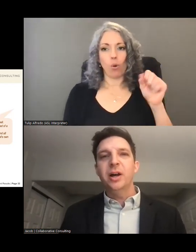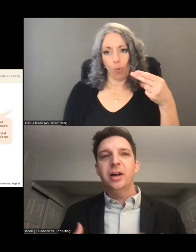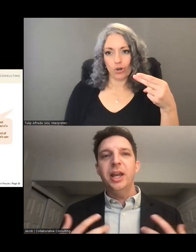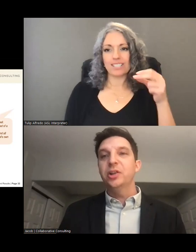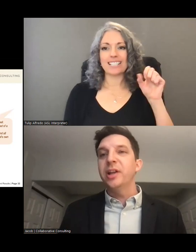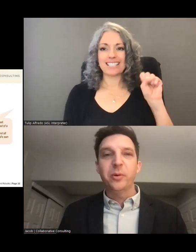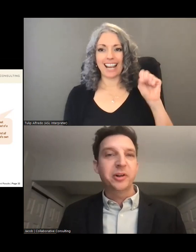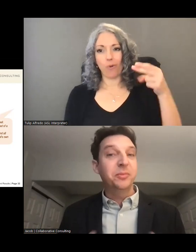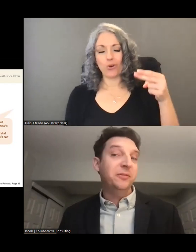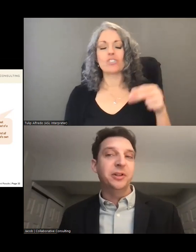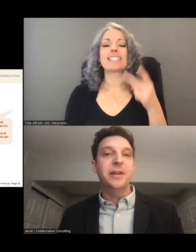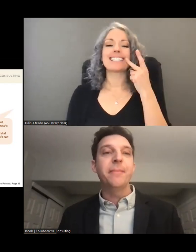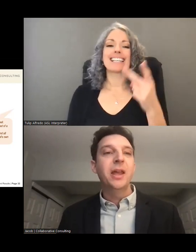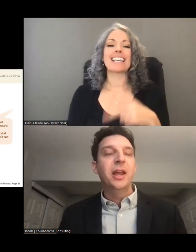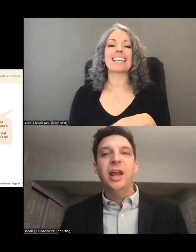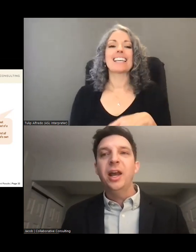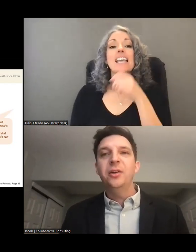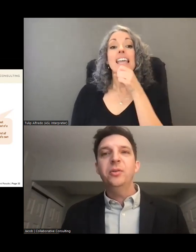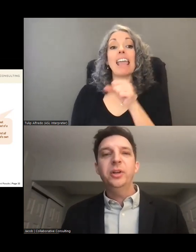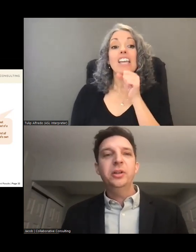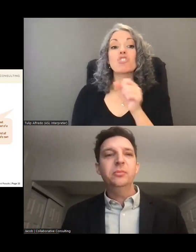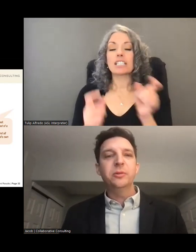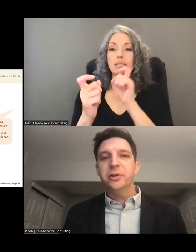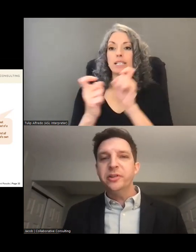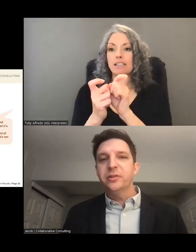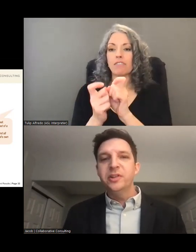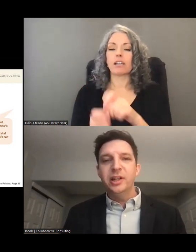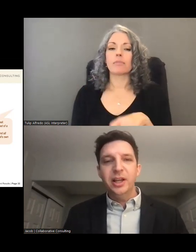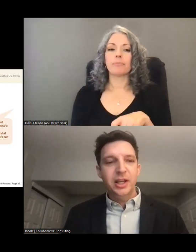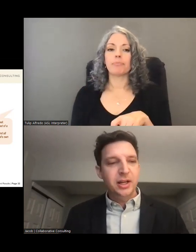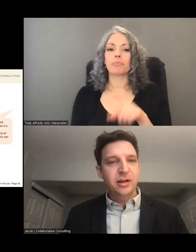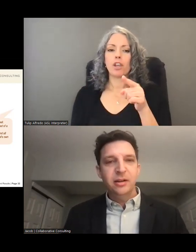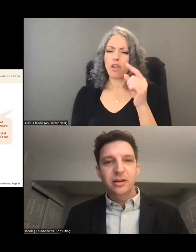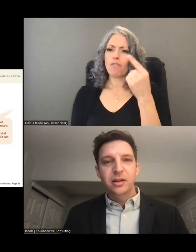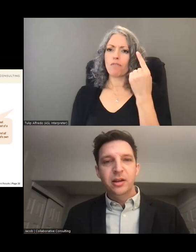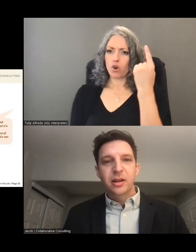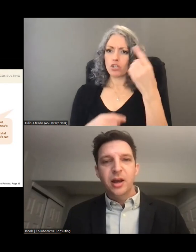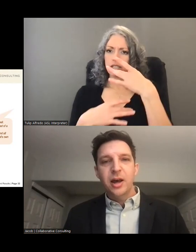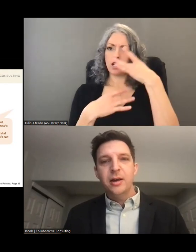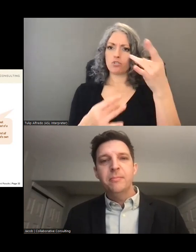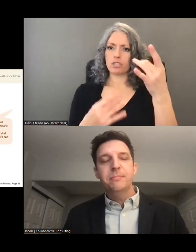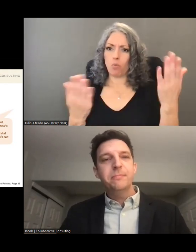the aging network specifically. And we were first interested in